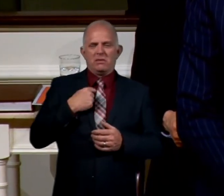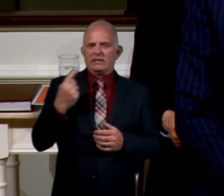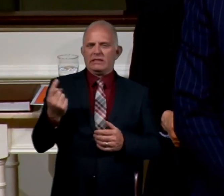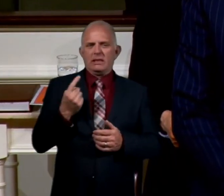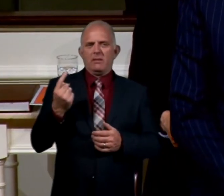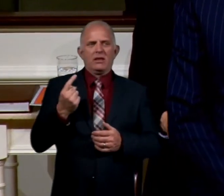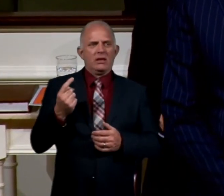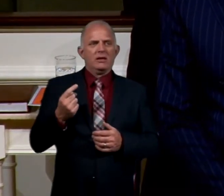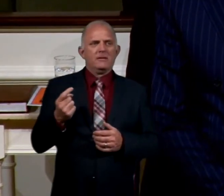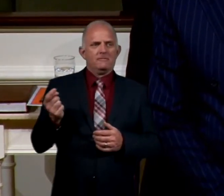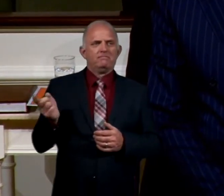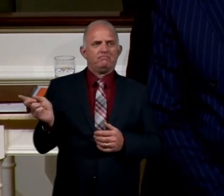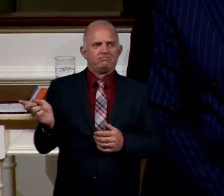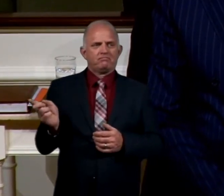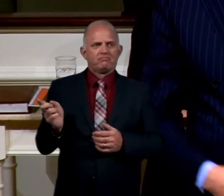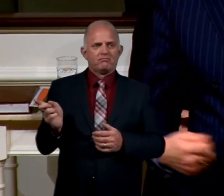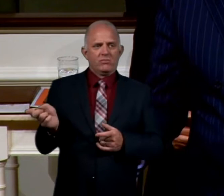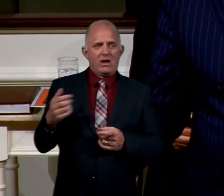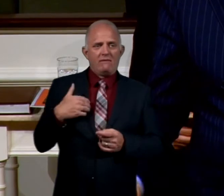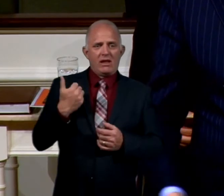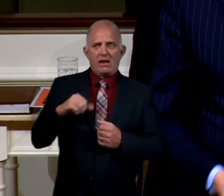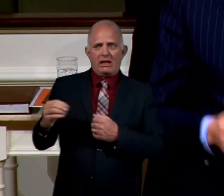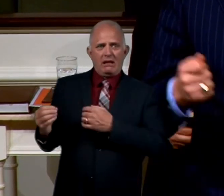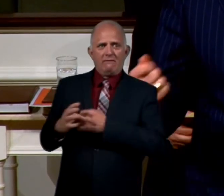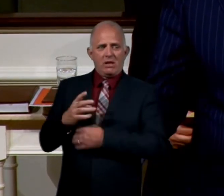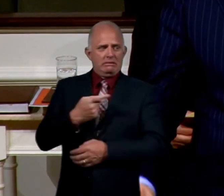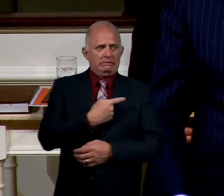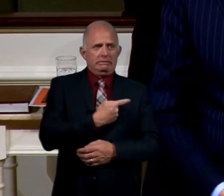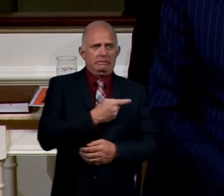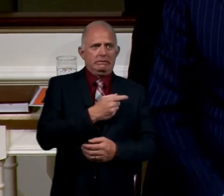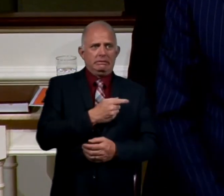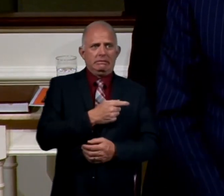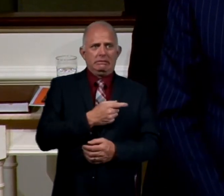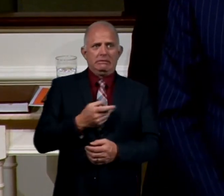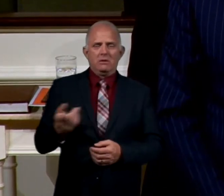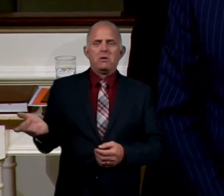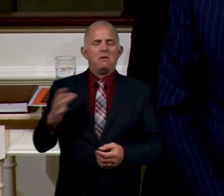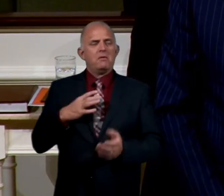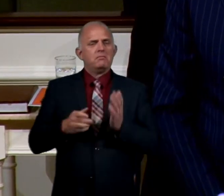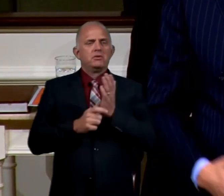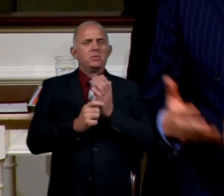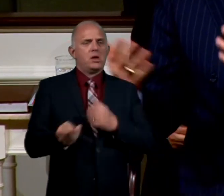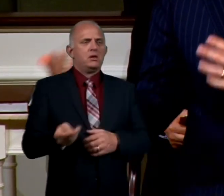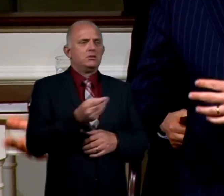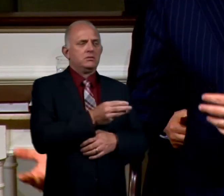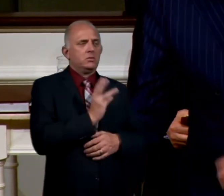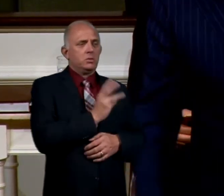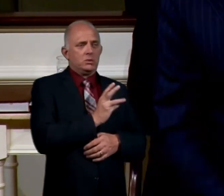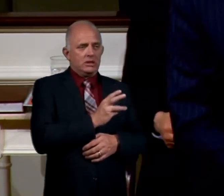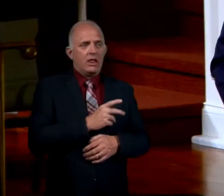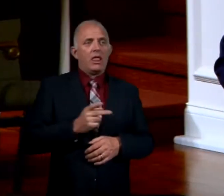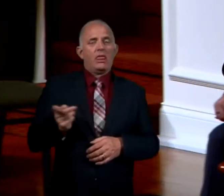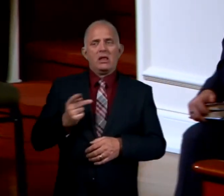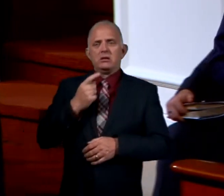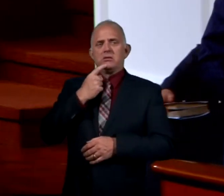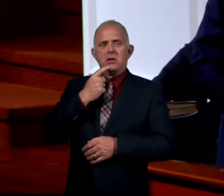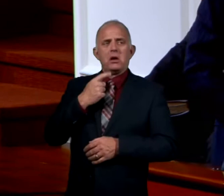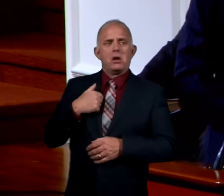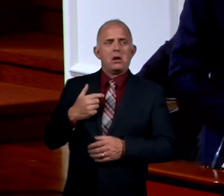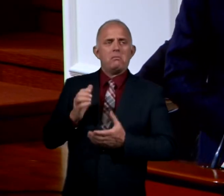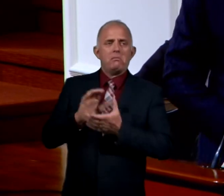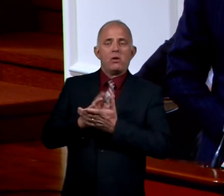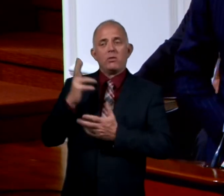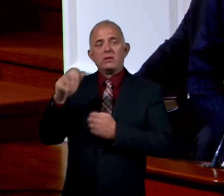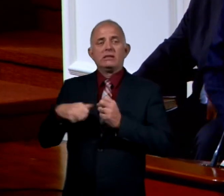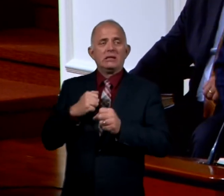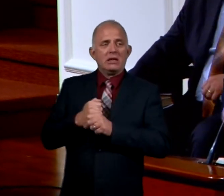well, do you have any advice for us? As I gave them a gospel tract, began to walk witness to them. And they told me about they've been married for 3 years and they love